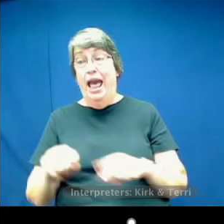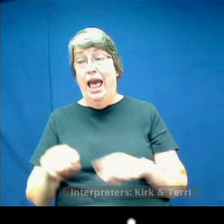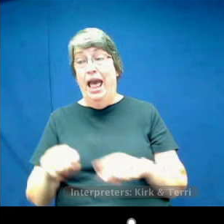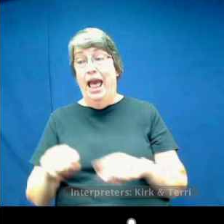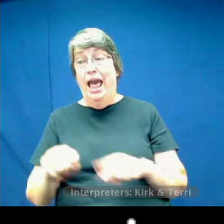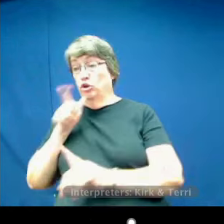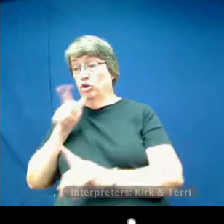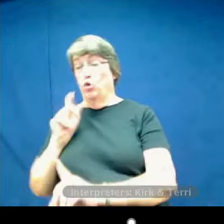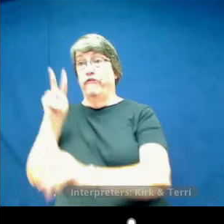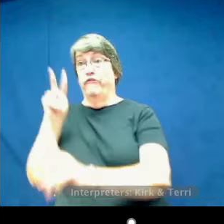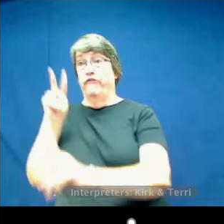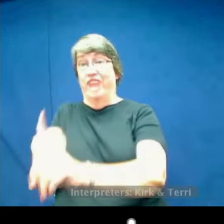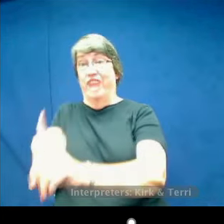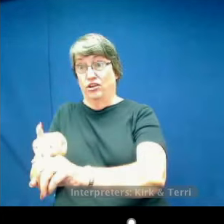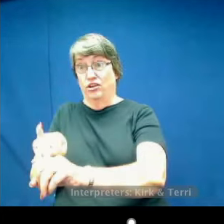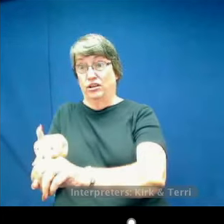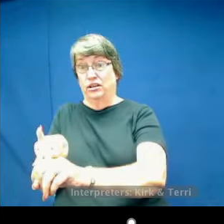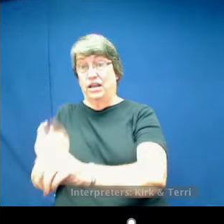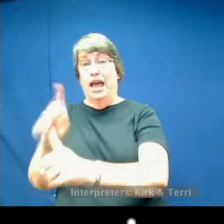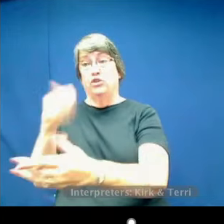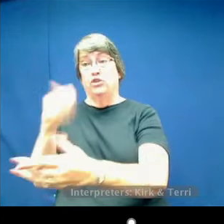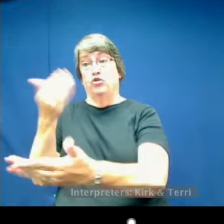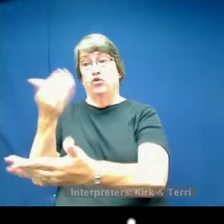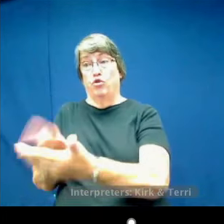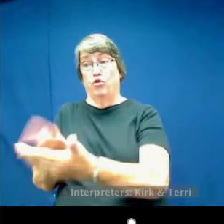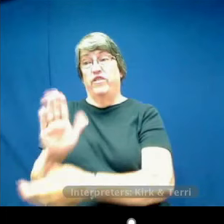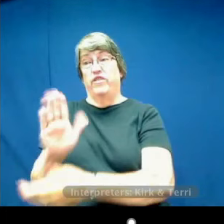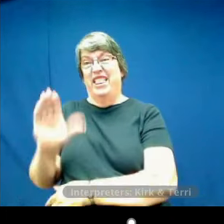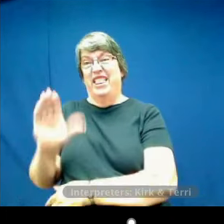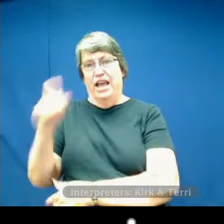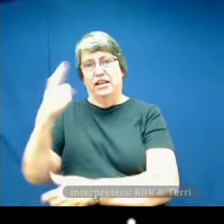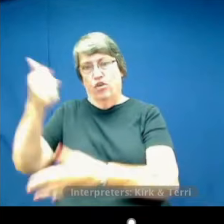case as to each issue that's contested.